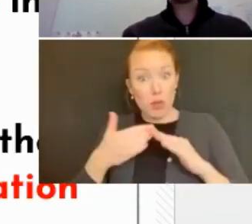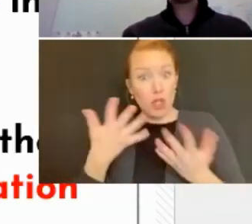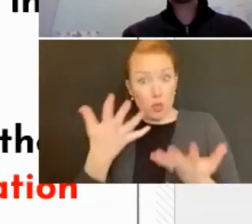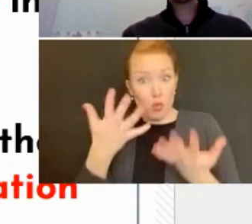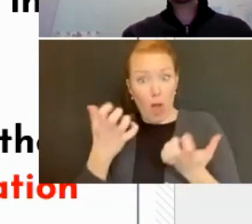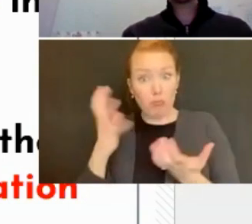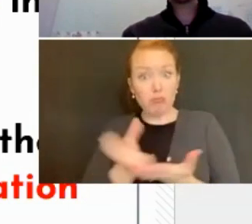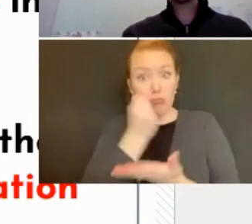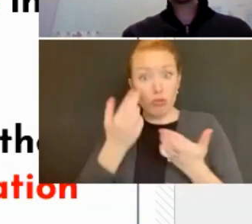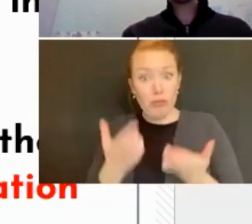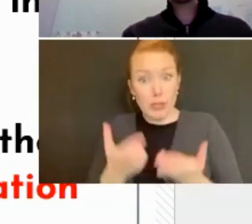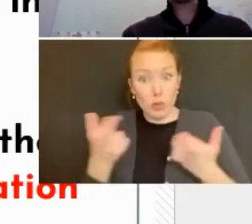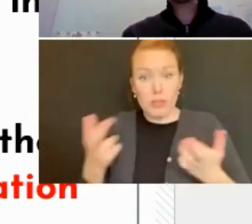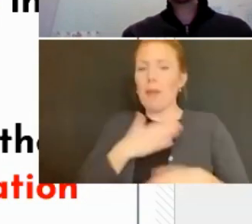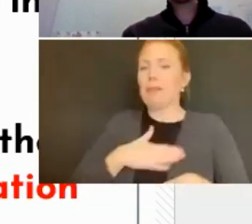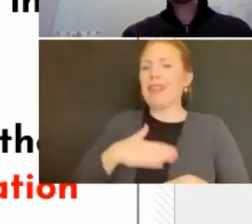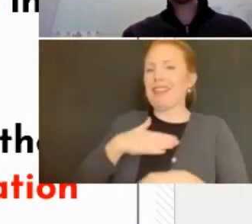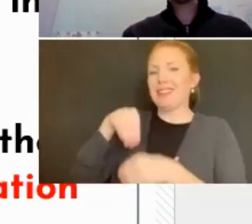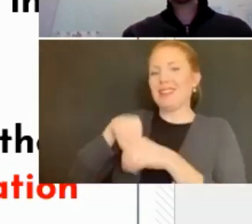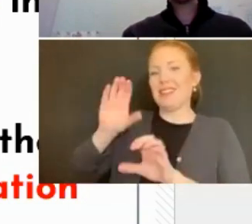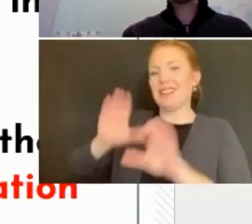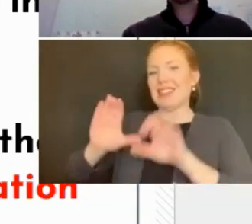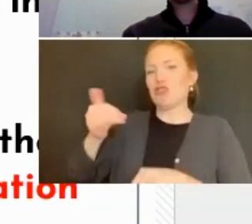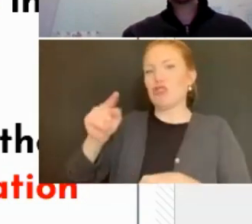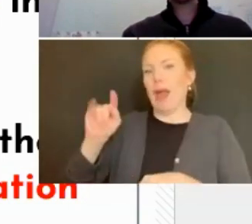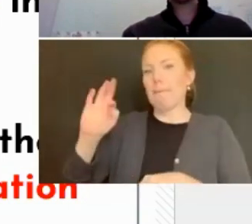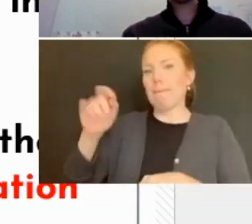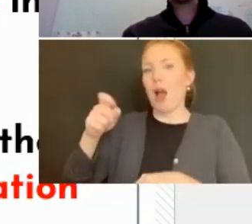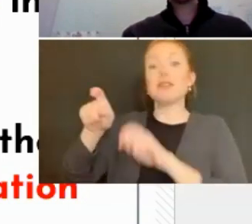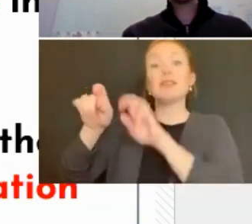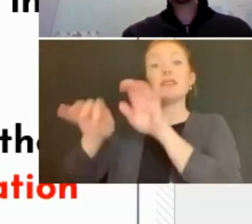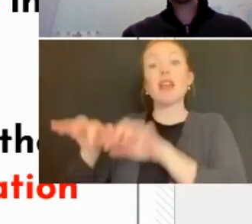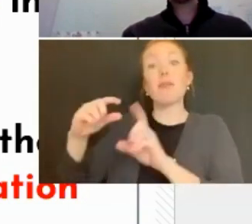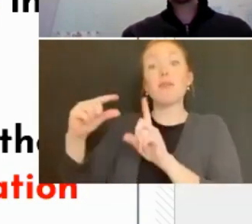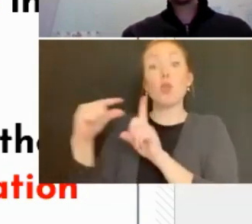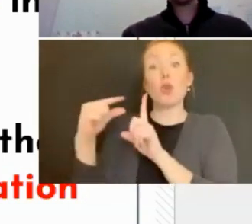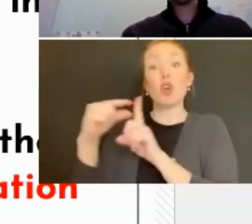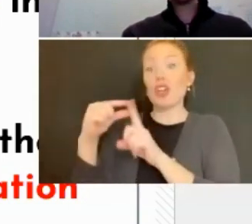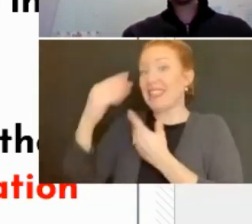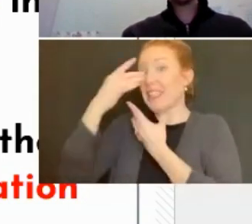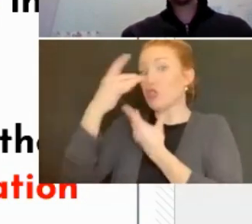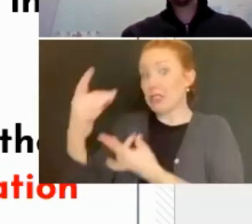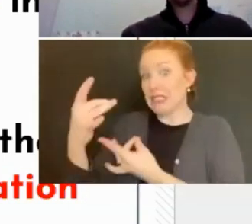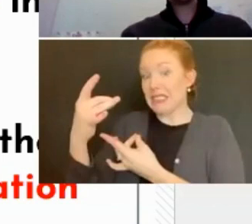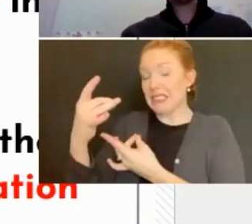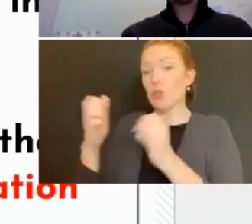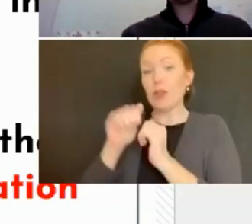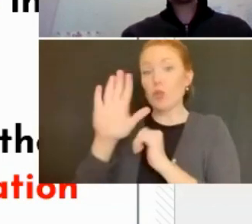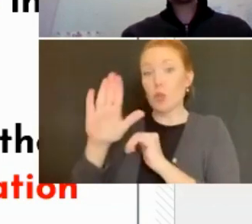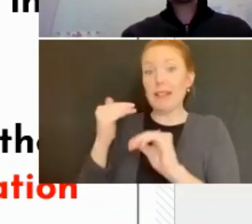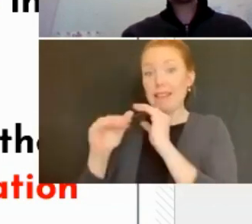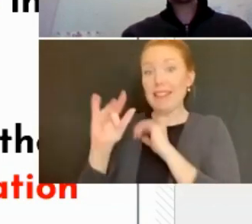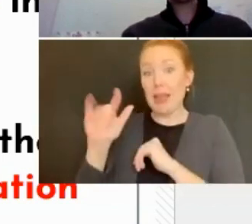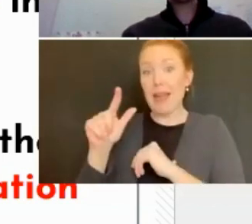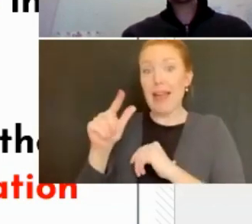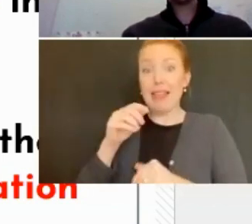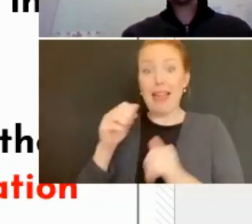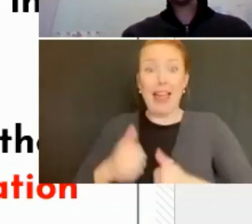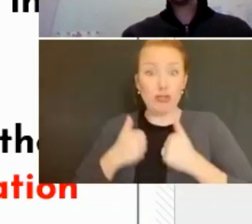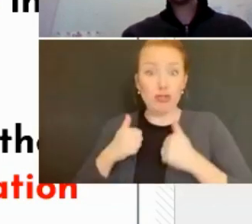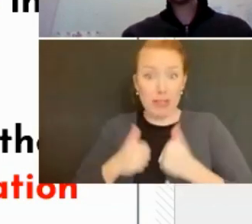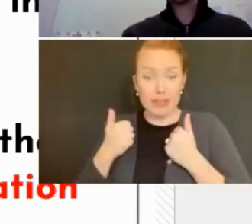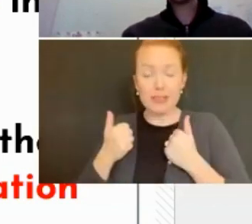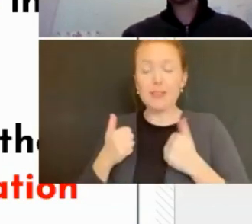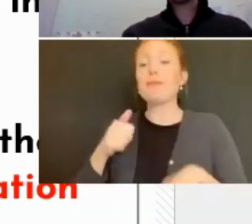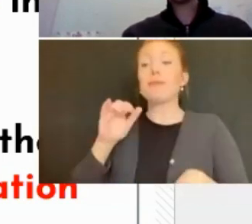the chat right now, type the word interested and your email address. And like I